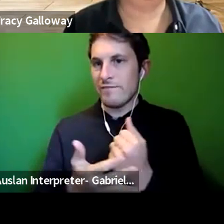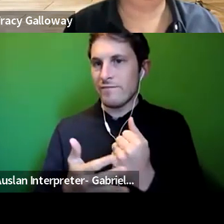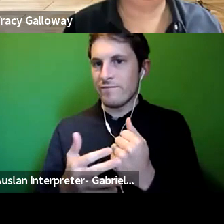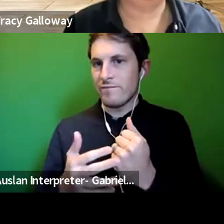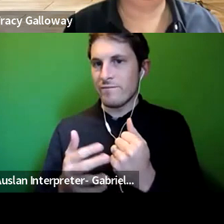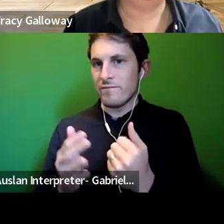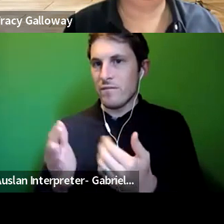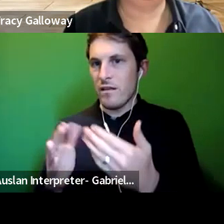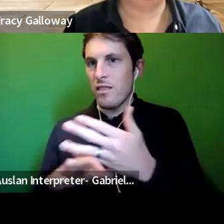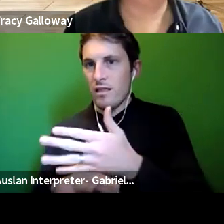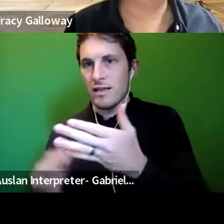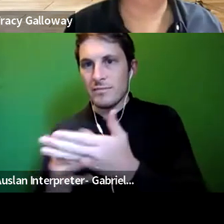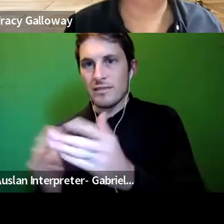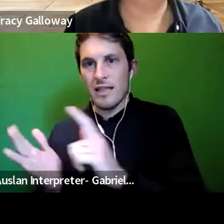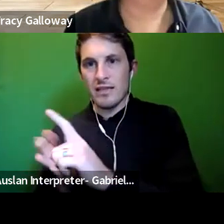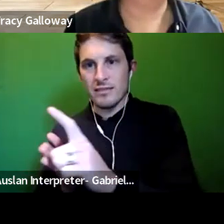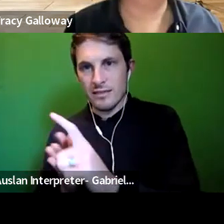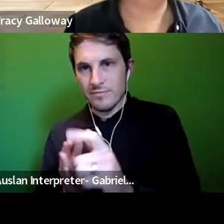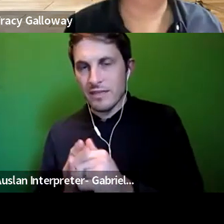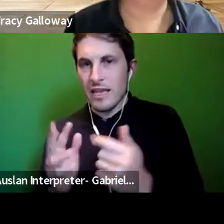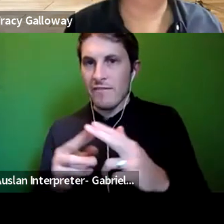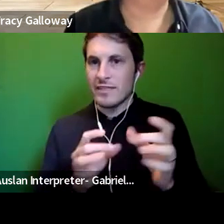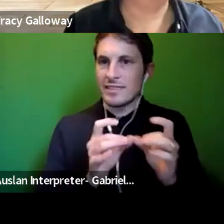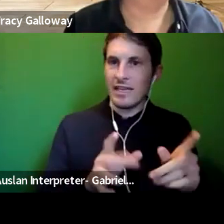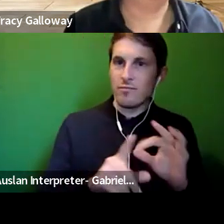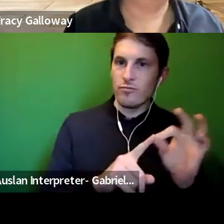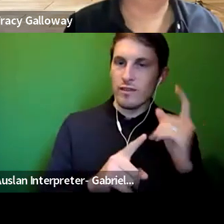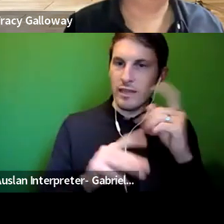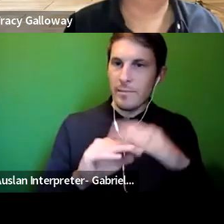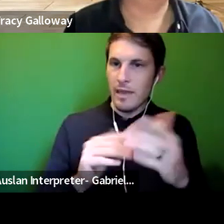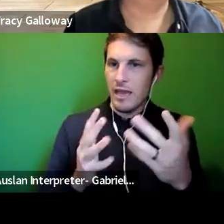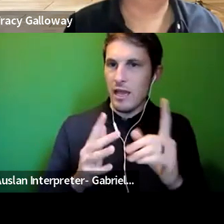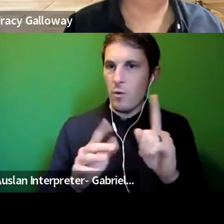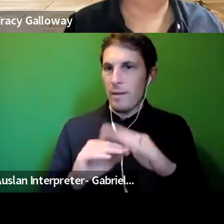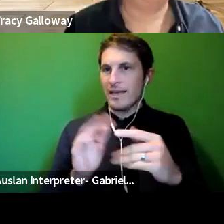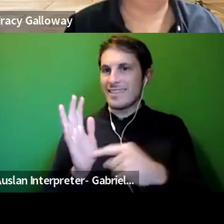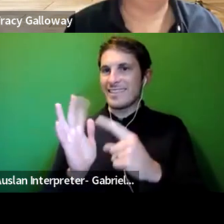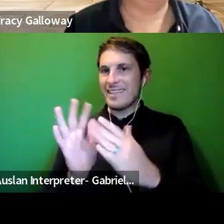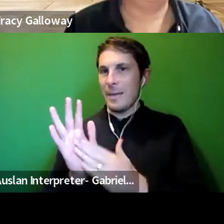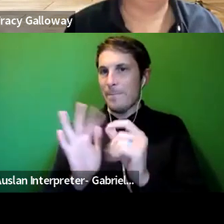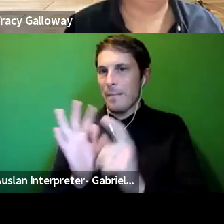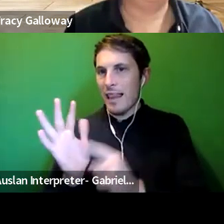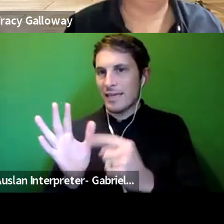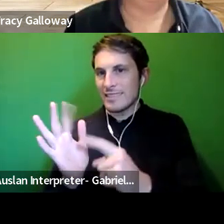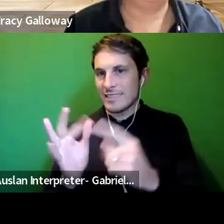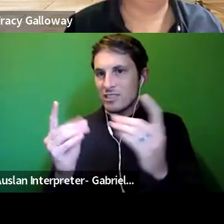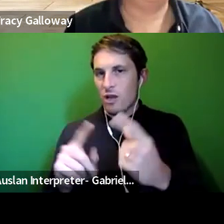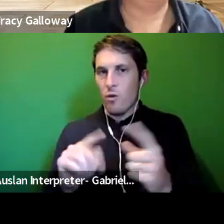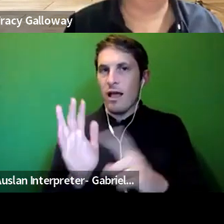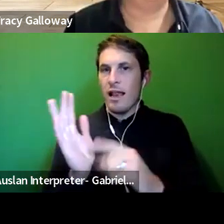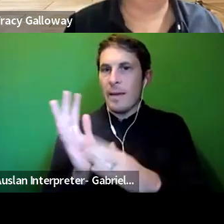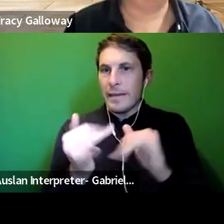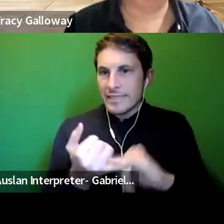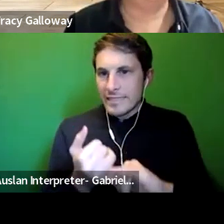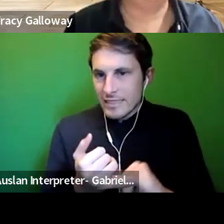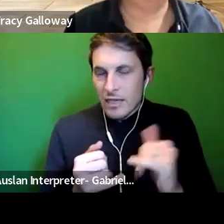you know. And then you think, okay, well, if I can do that, what about template design? What about in our learning management system? And what if we